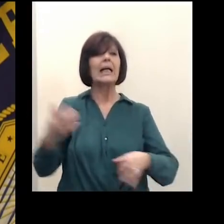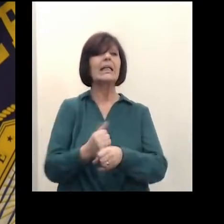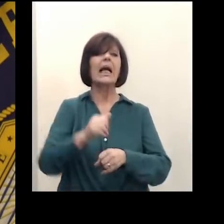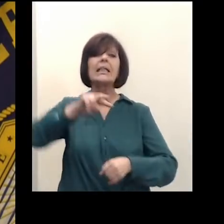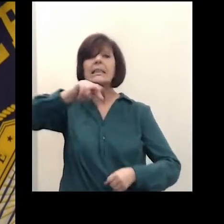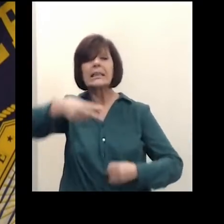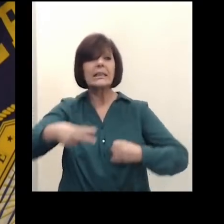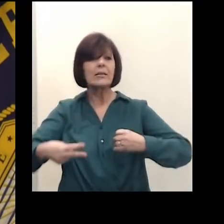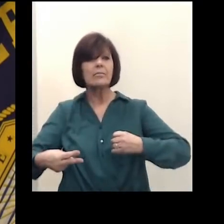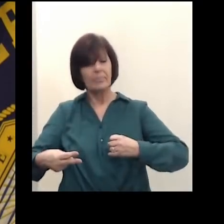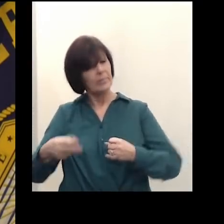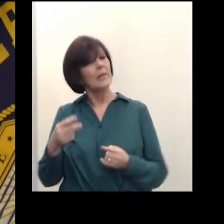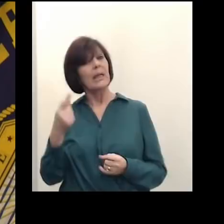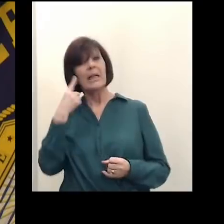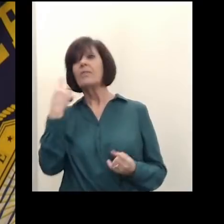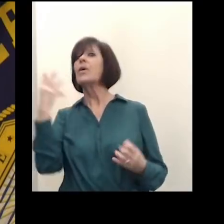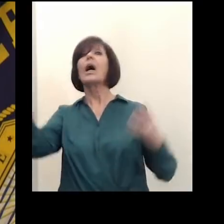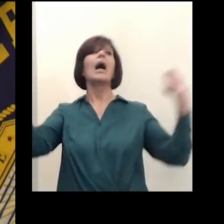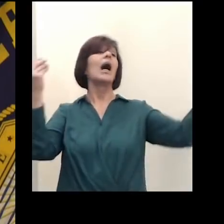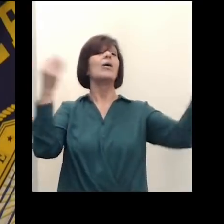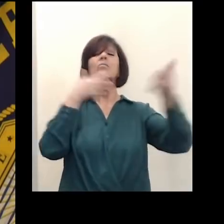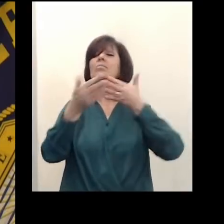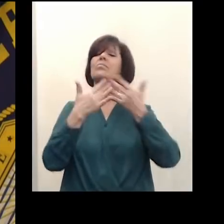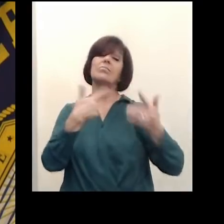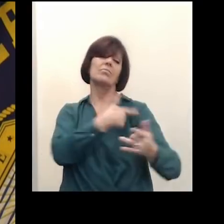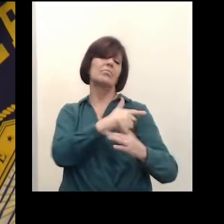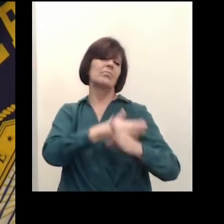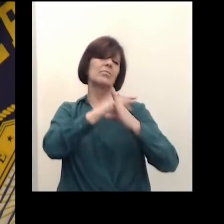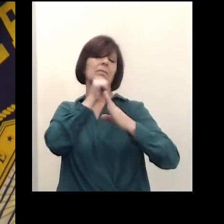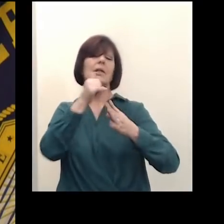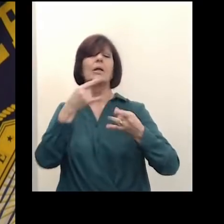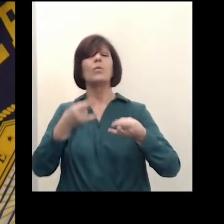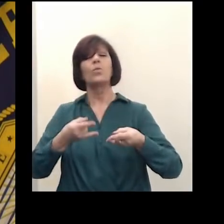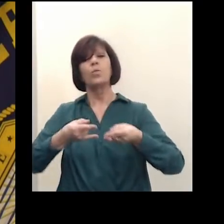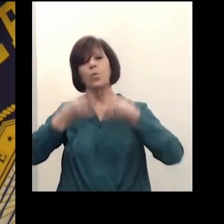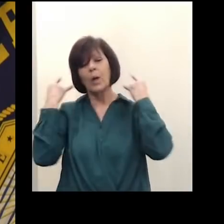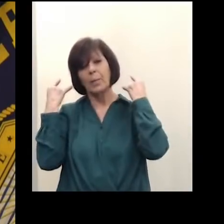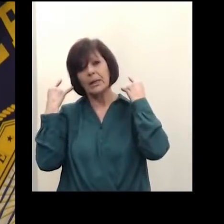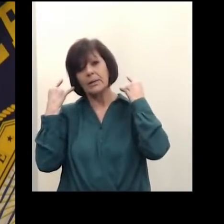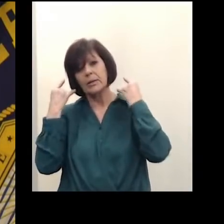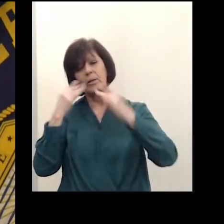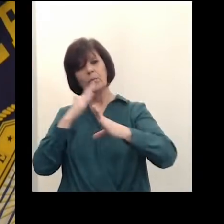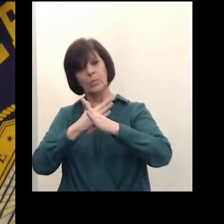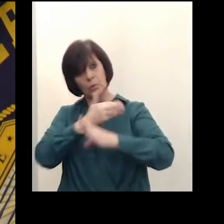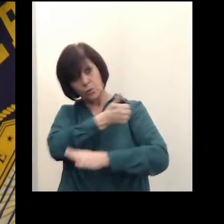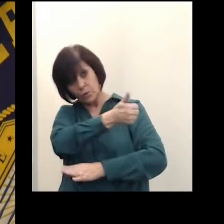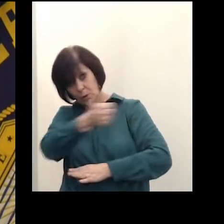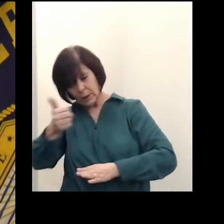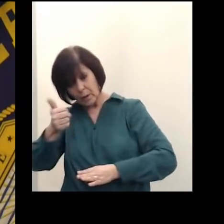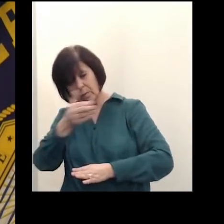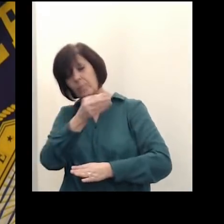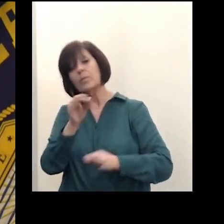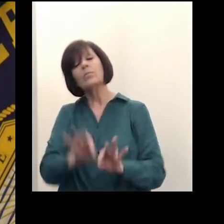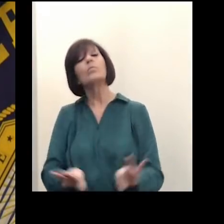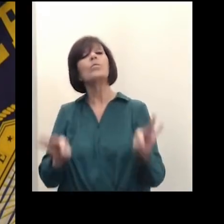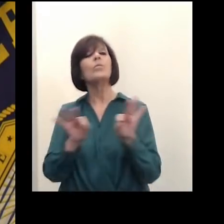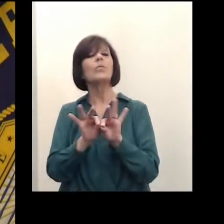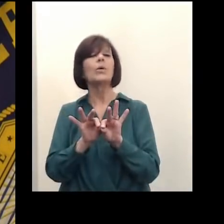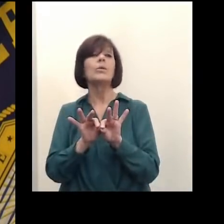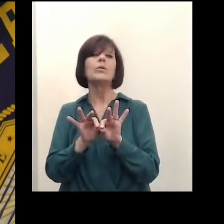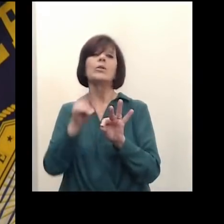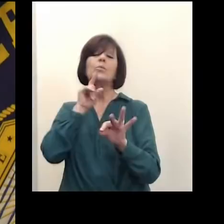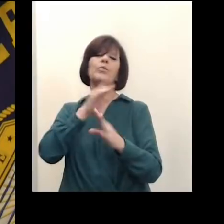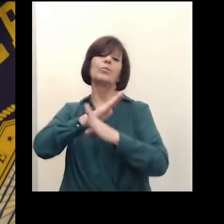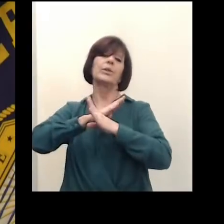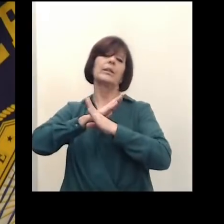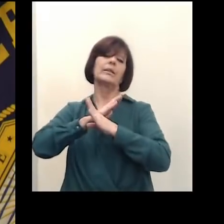public, regardless of whether or not you've been vaccinated, wear a mask. You can protect yourself, but more importantly, just as well, you'll be protecting